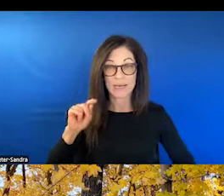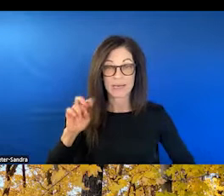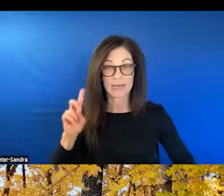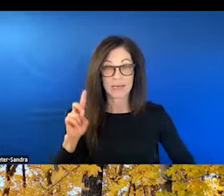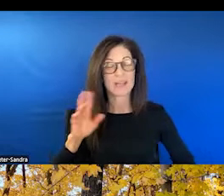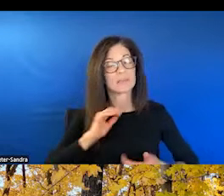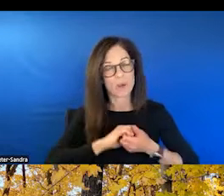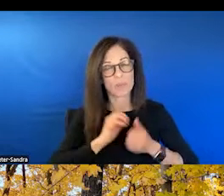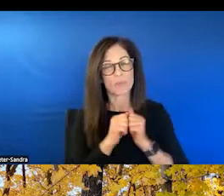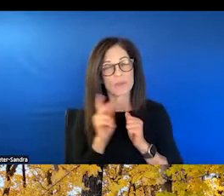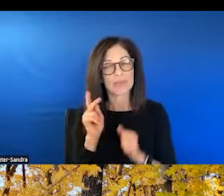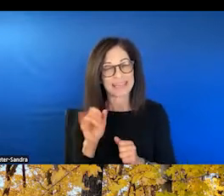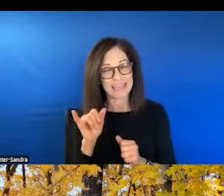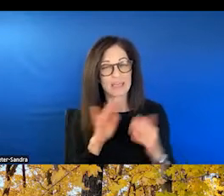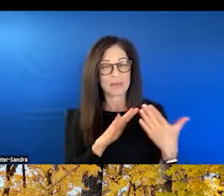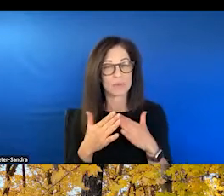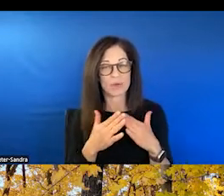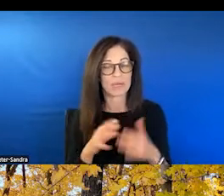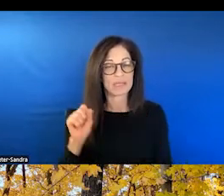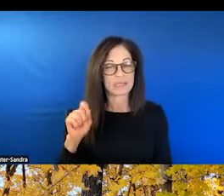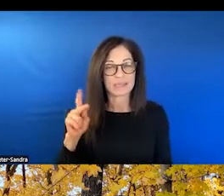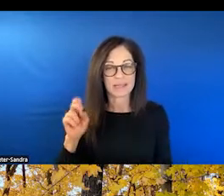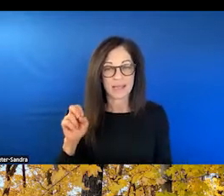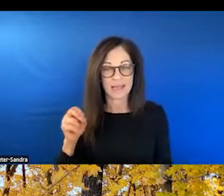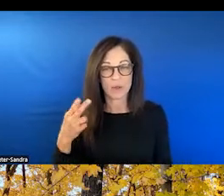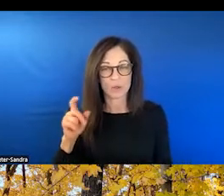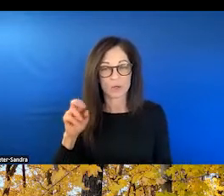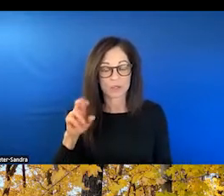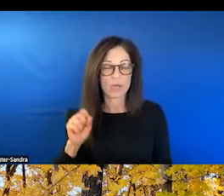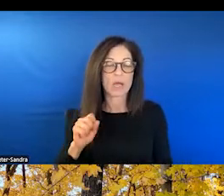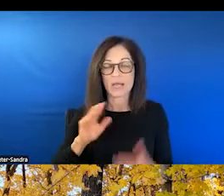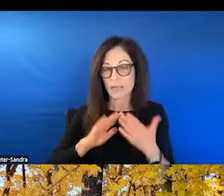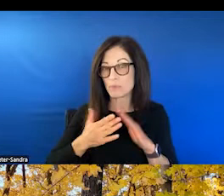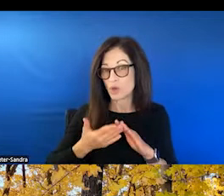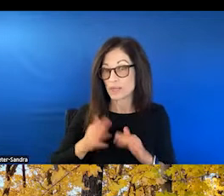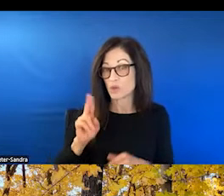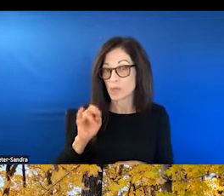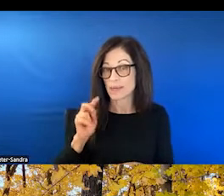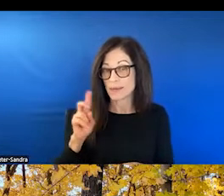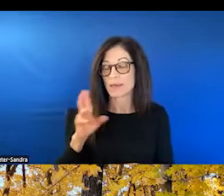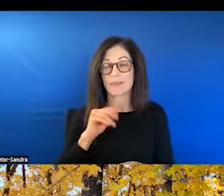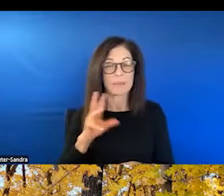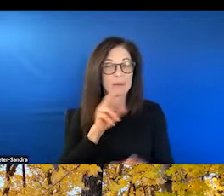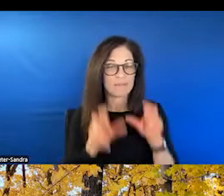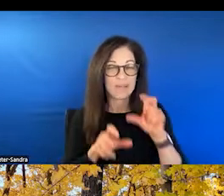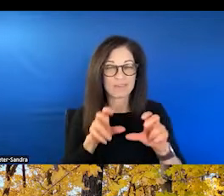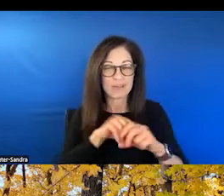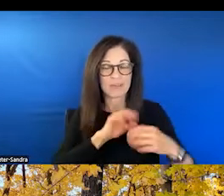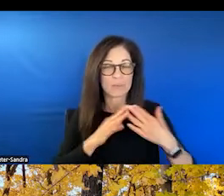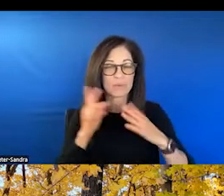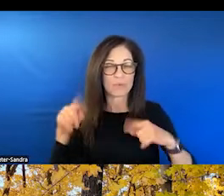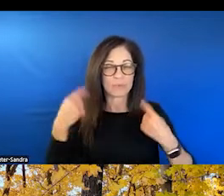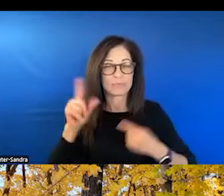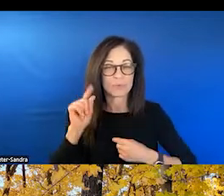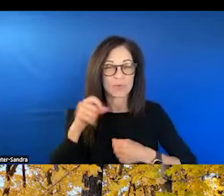key community stakeholder, Communities United, that has been invested in the community for 20 years, particularly